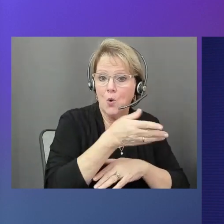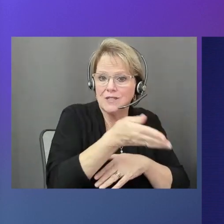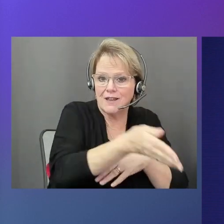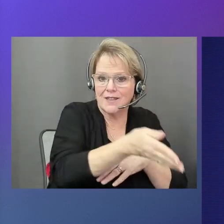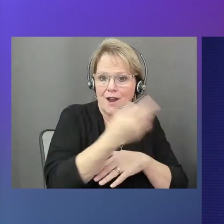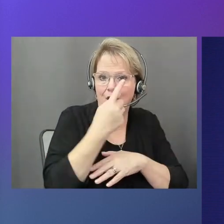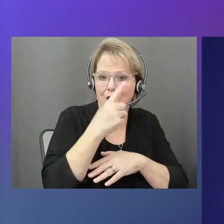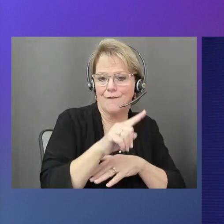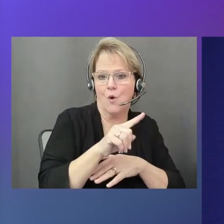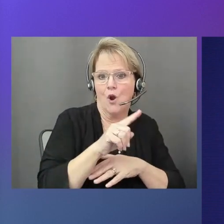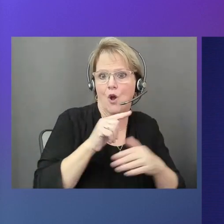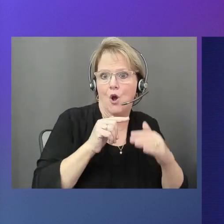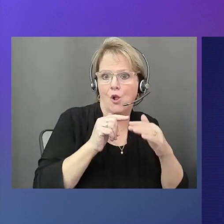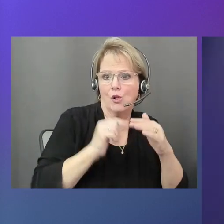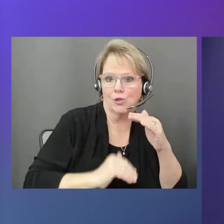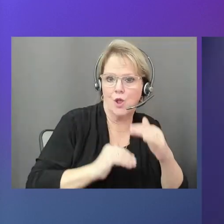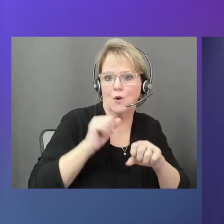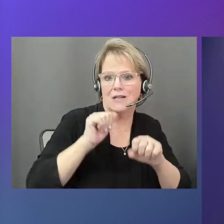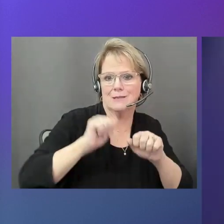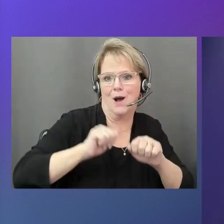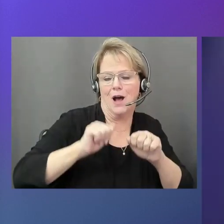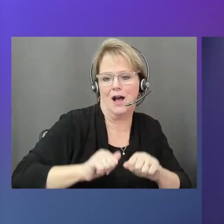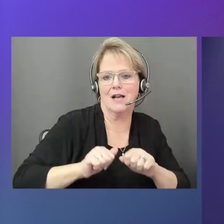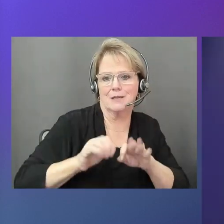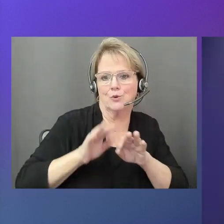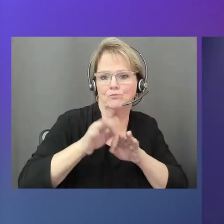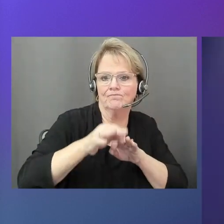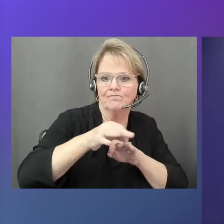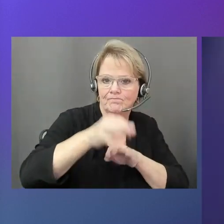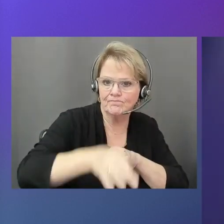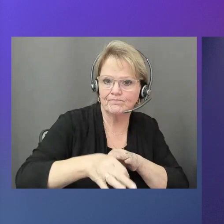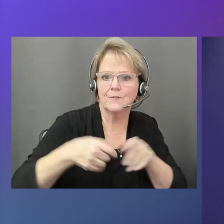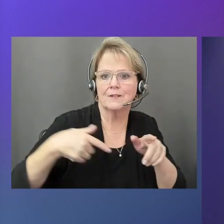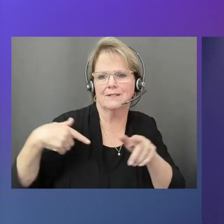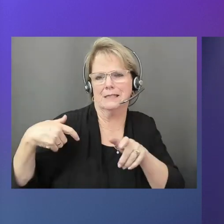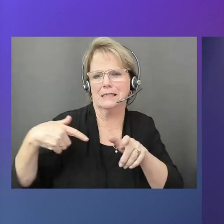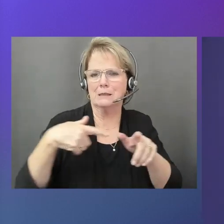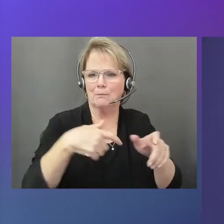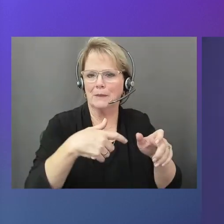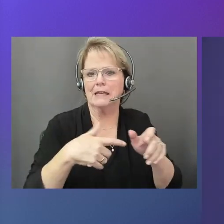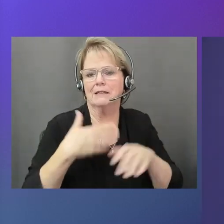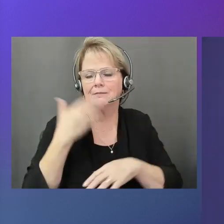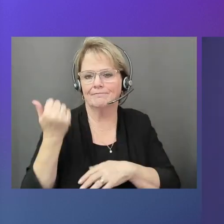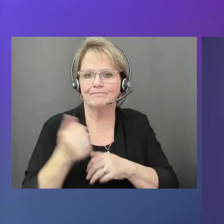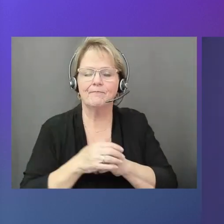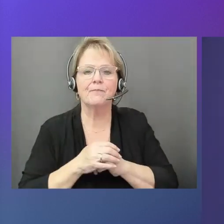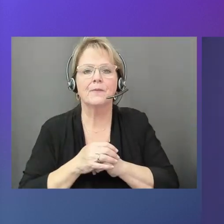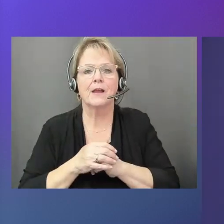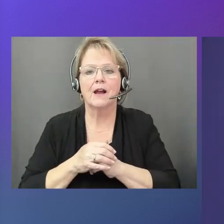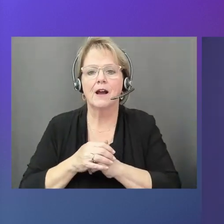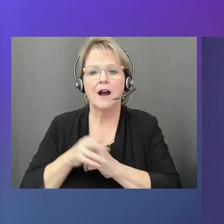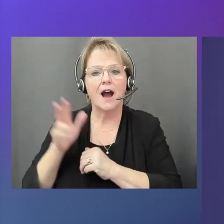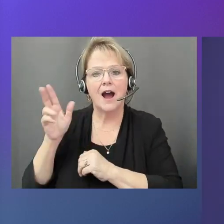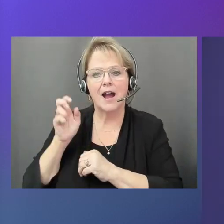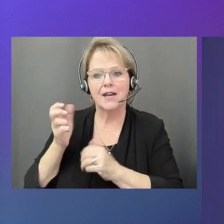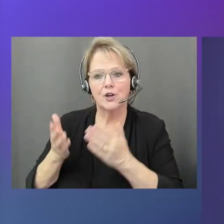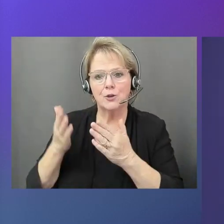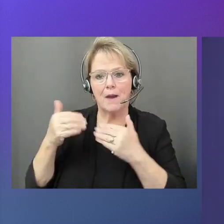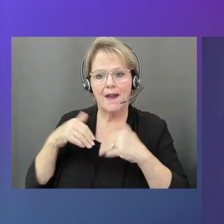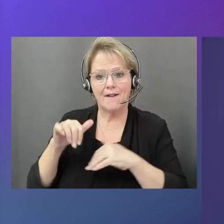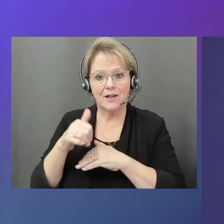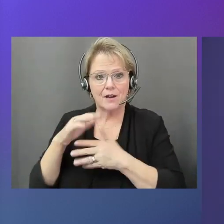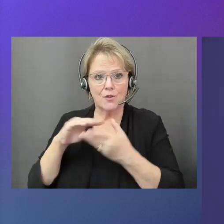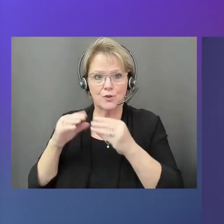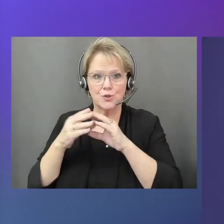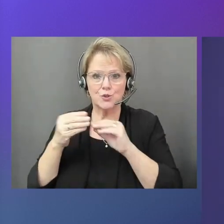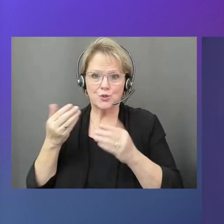possible latencies. Okay, that makes completely perfect sense. I hear you might have another story that might kind of tickle